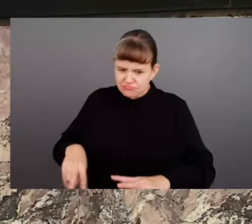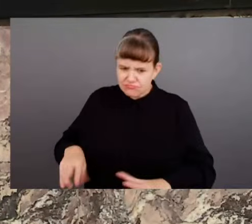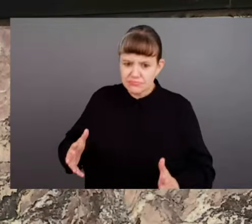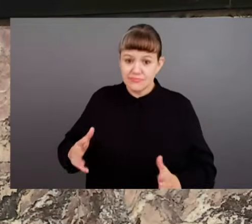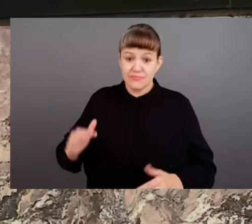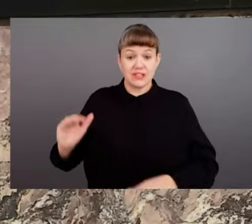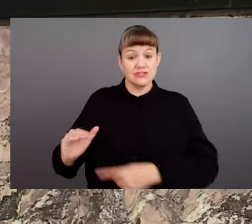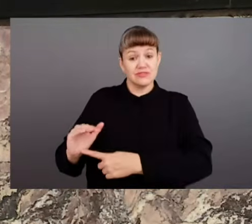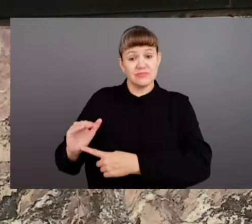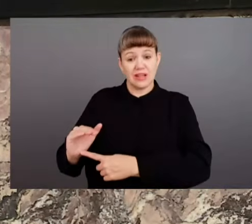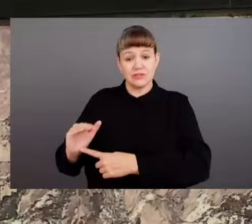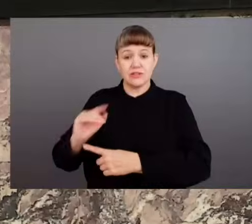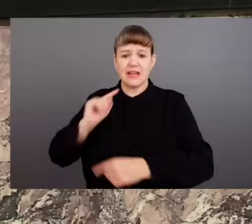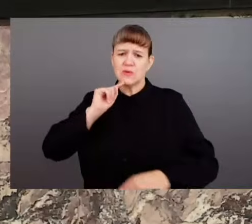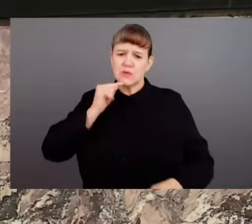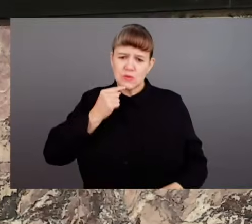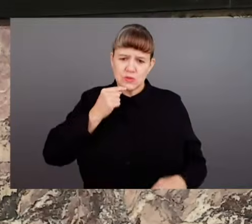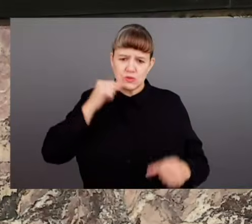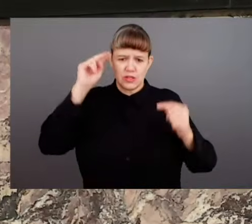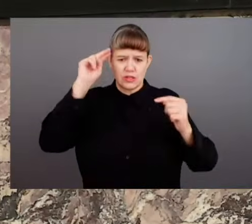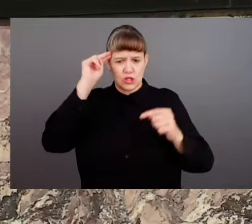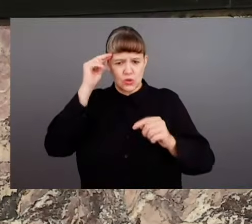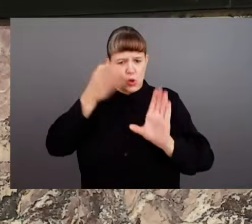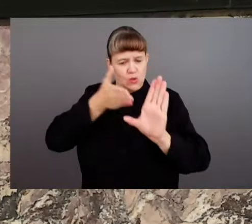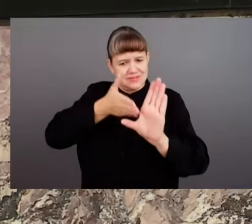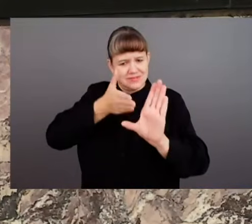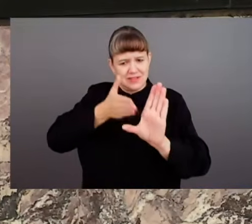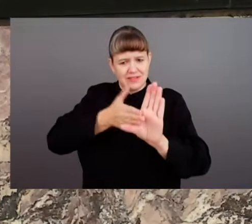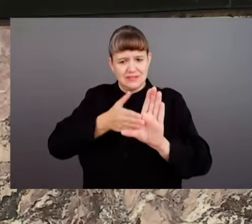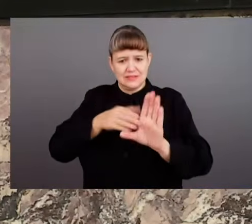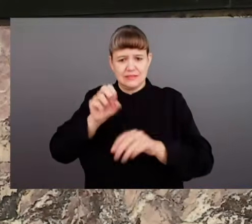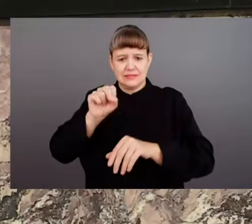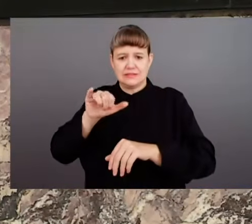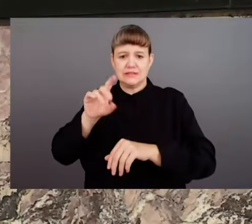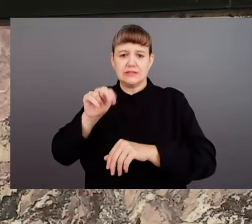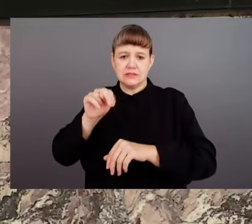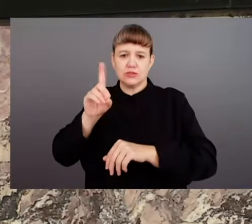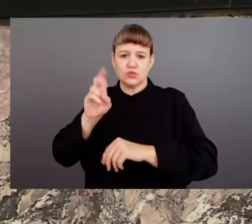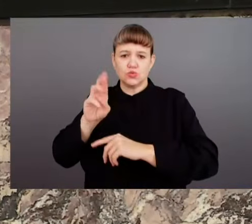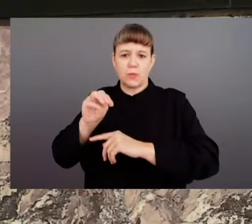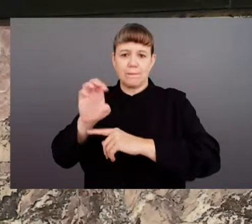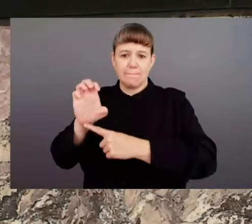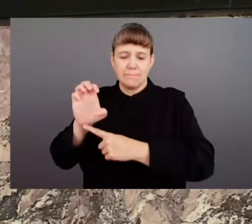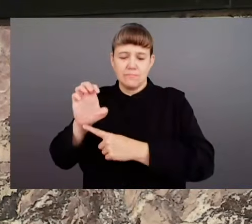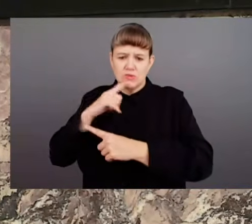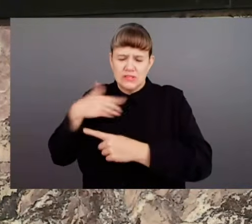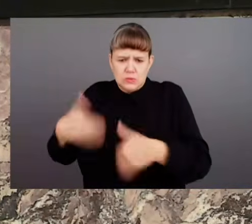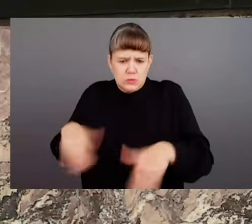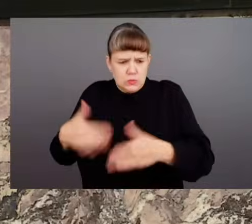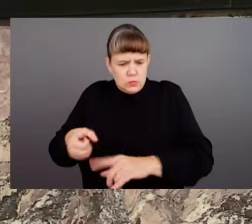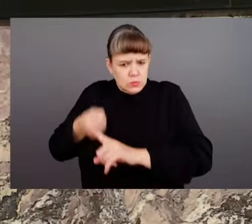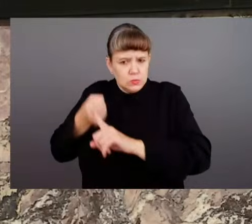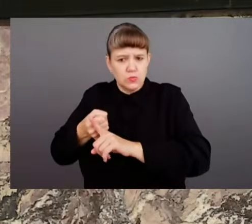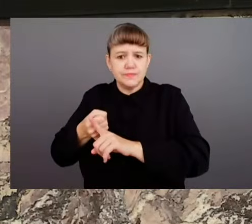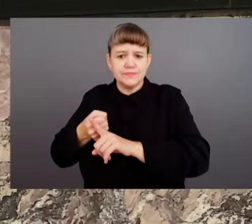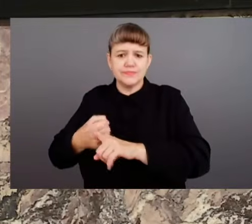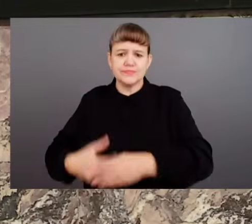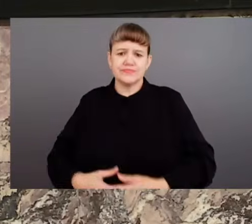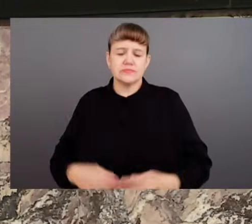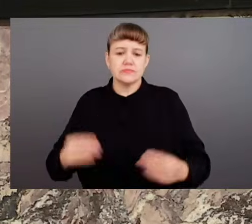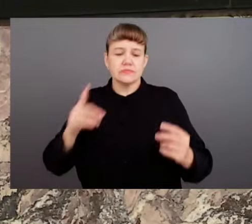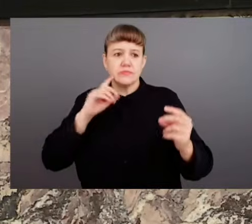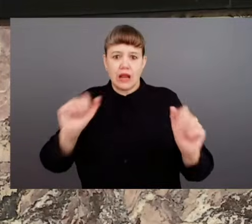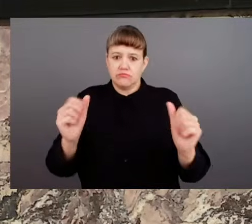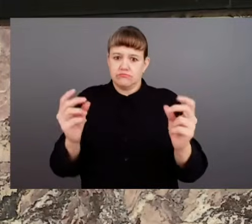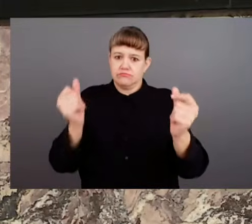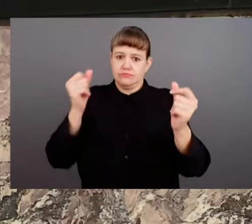serious medical conditions. They can cause a sudden and often dramatic set of neuropsychiatric symptoms. These children may